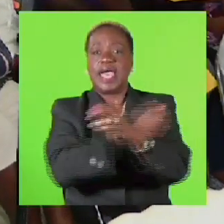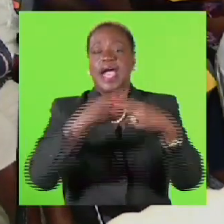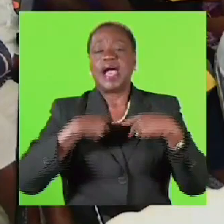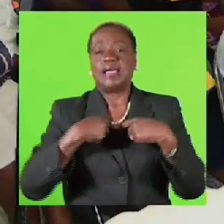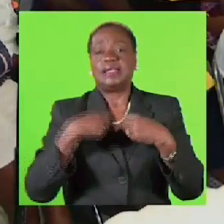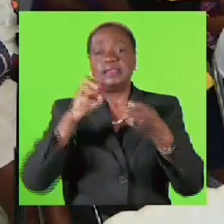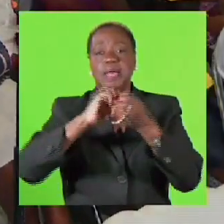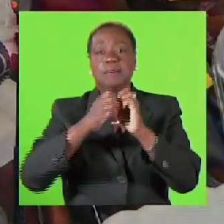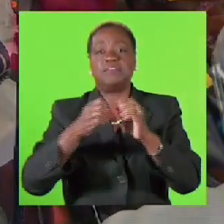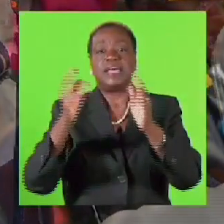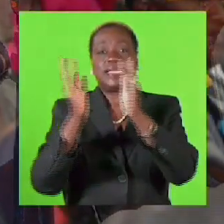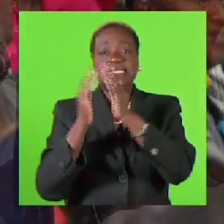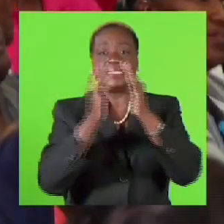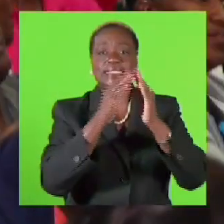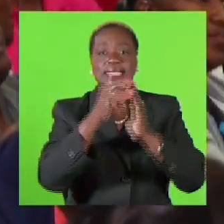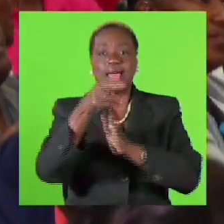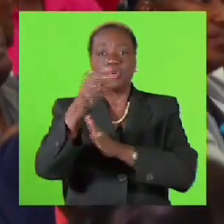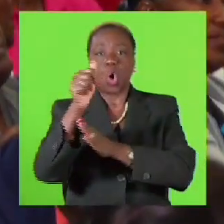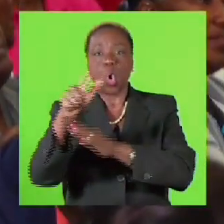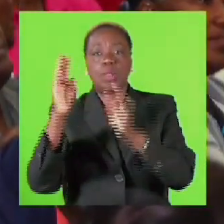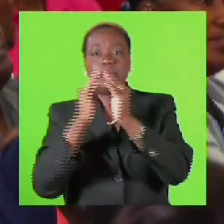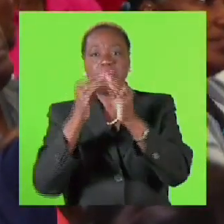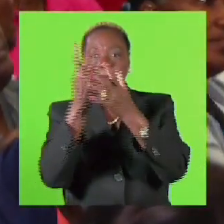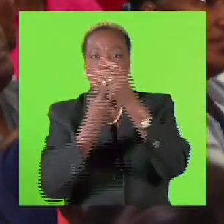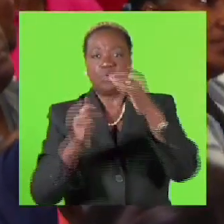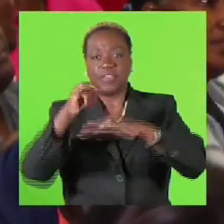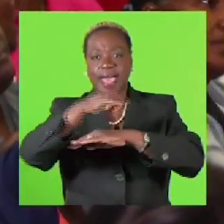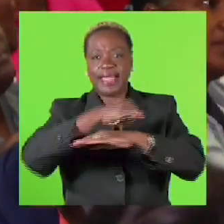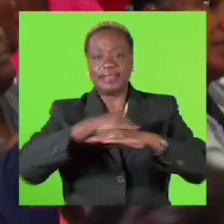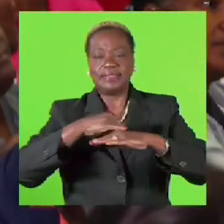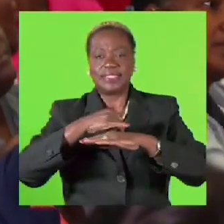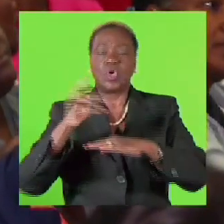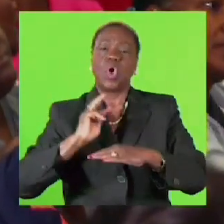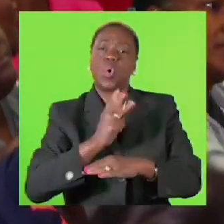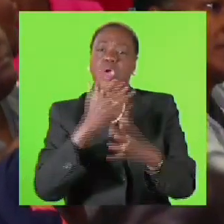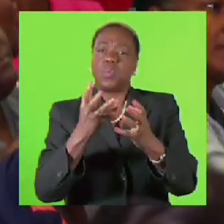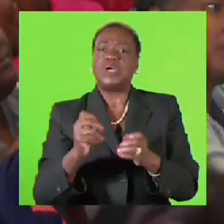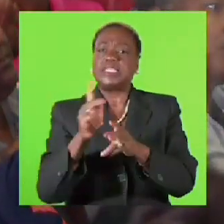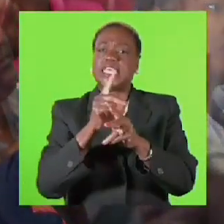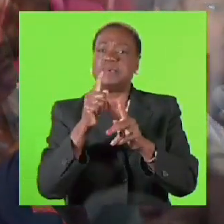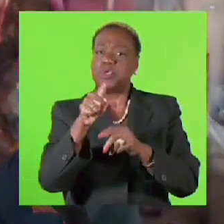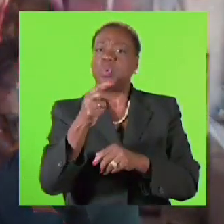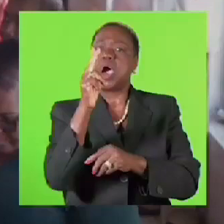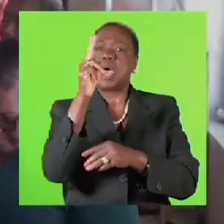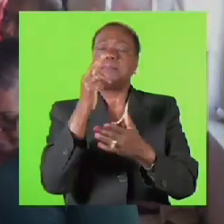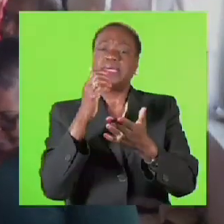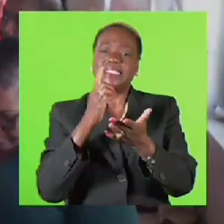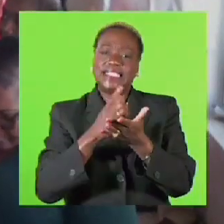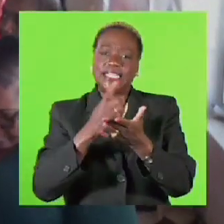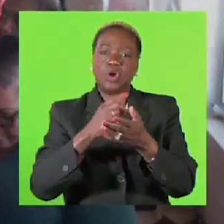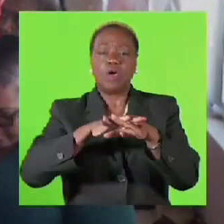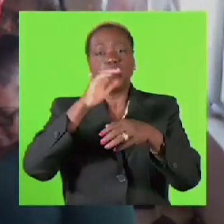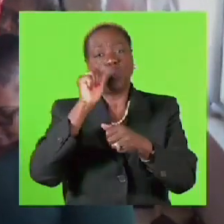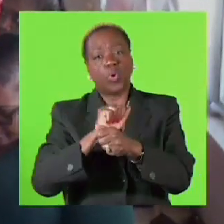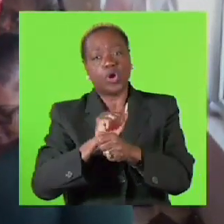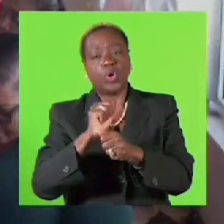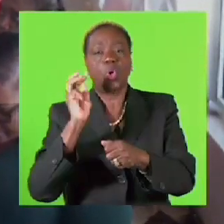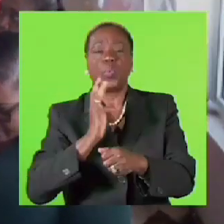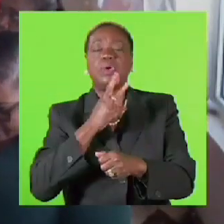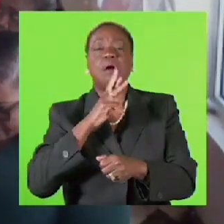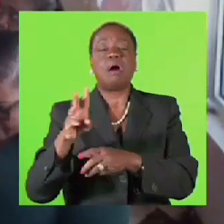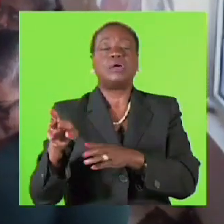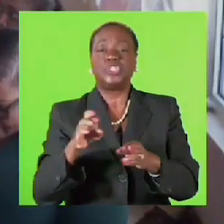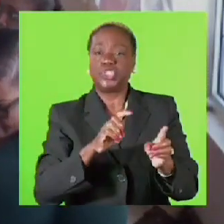islands. We want to keep you updated on the work we are doing. We want to hear your